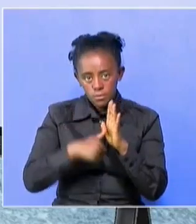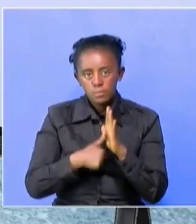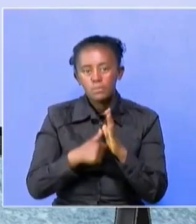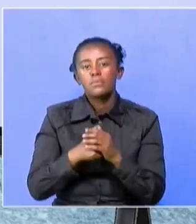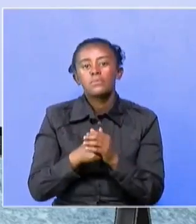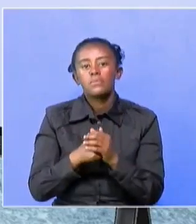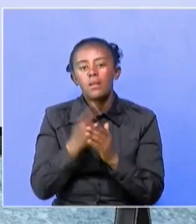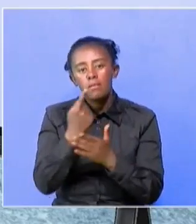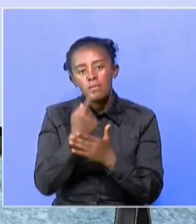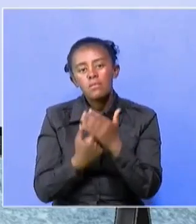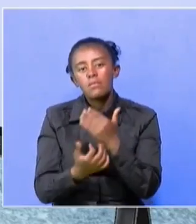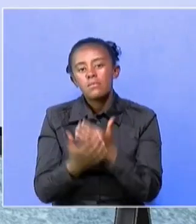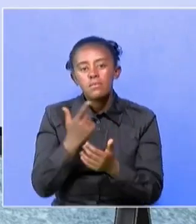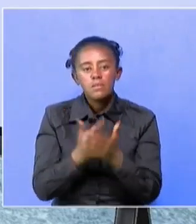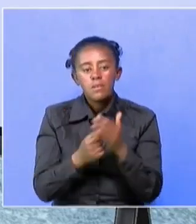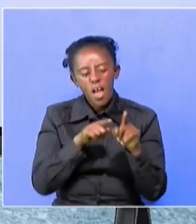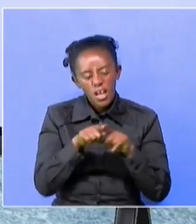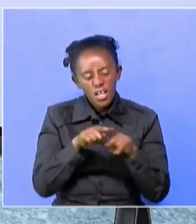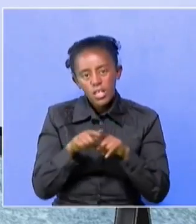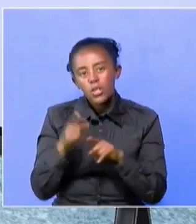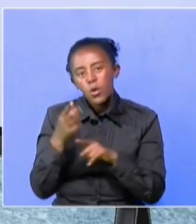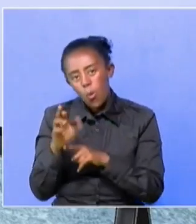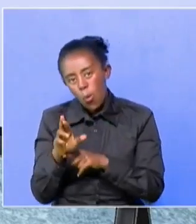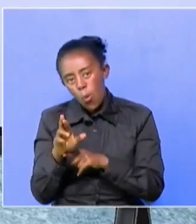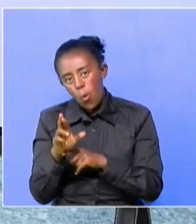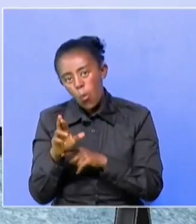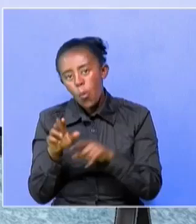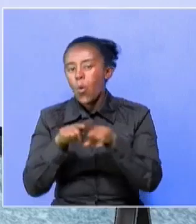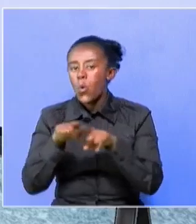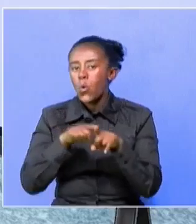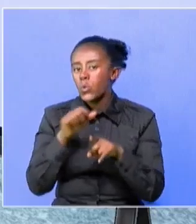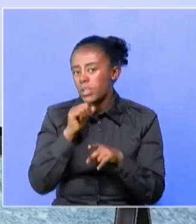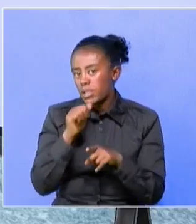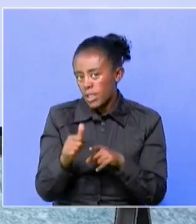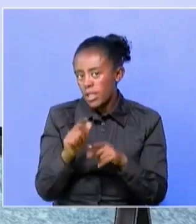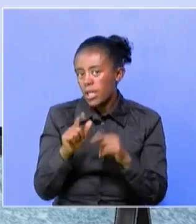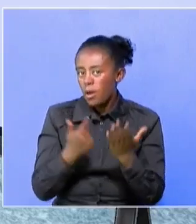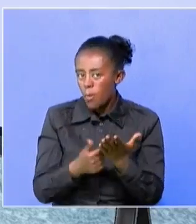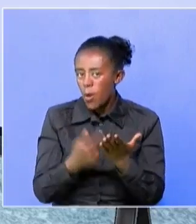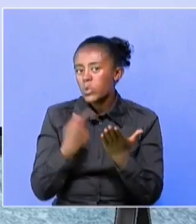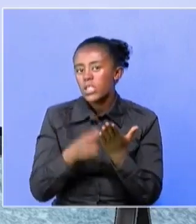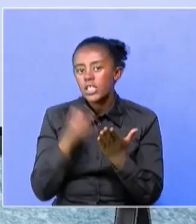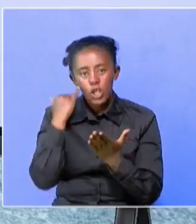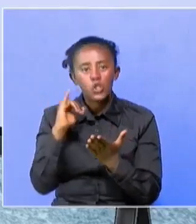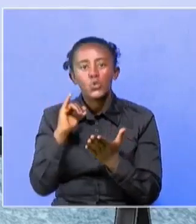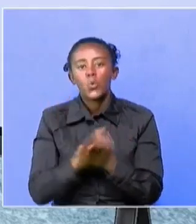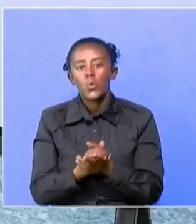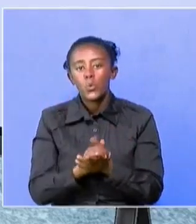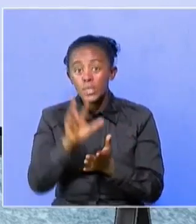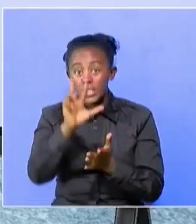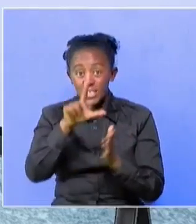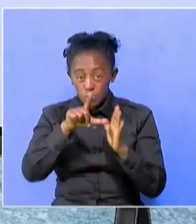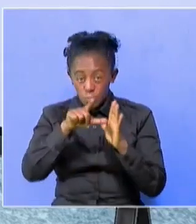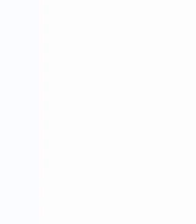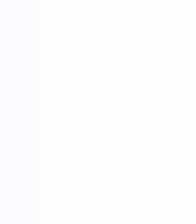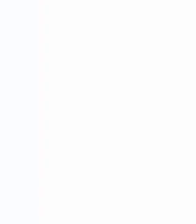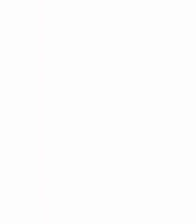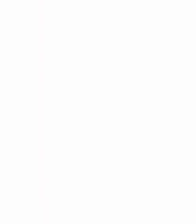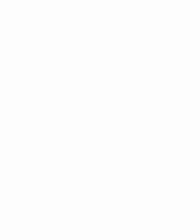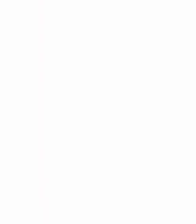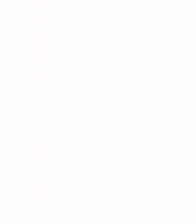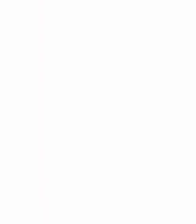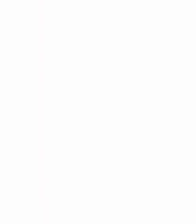to agree and disagree about this issue. Take 3 minutes, students.